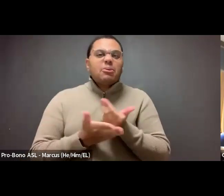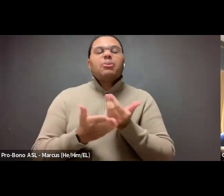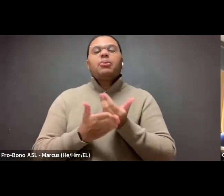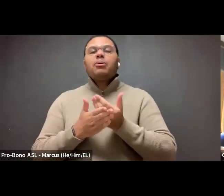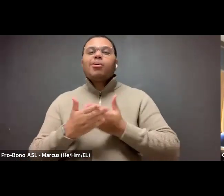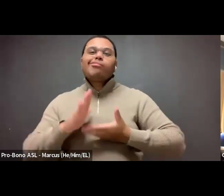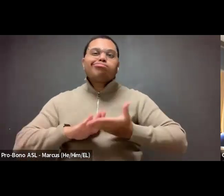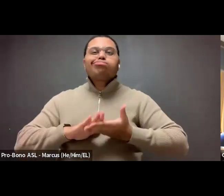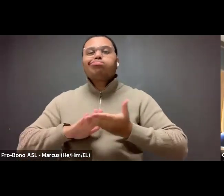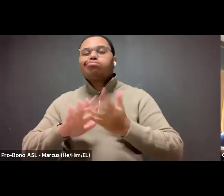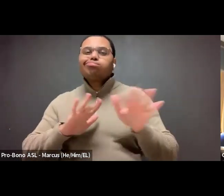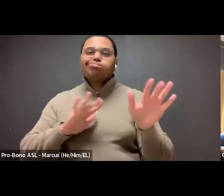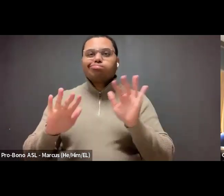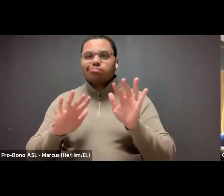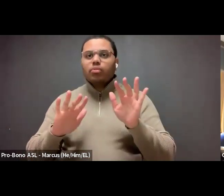but